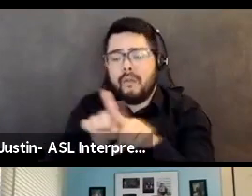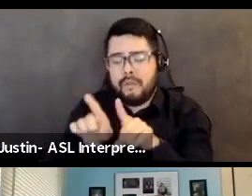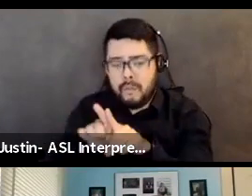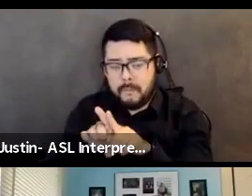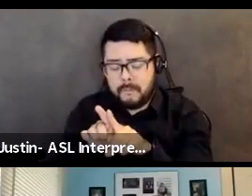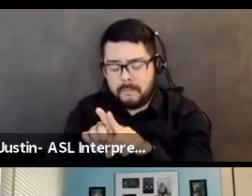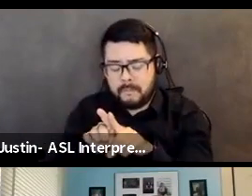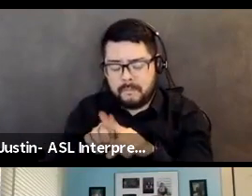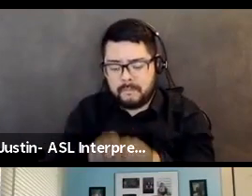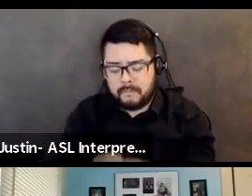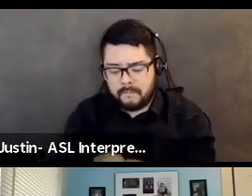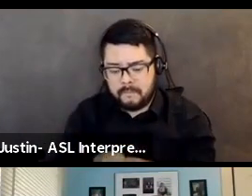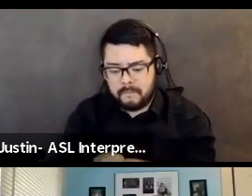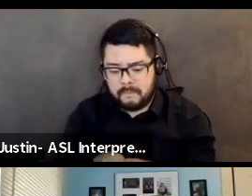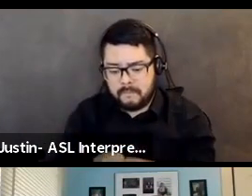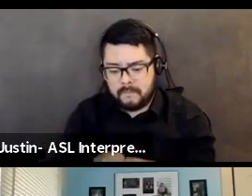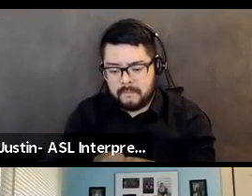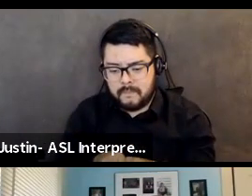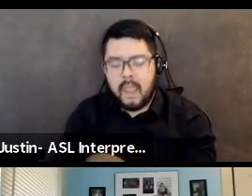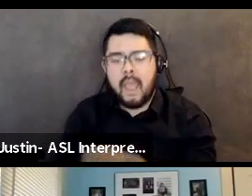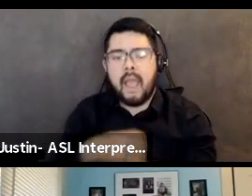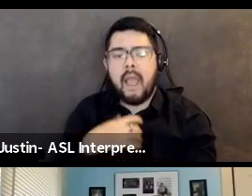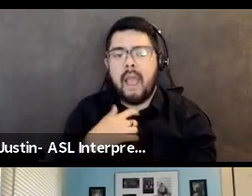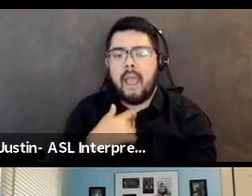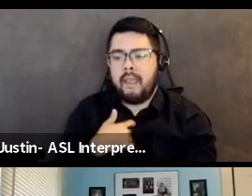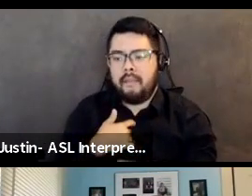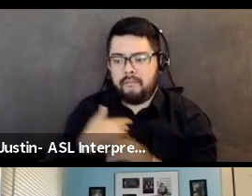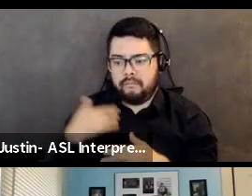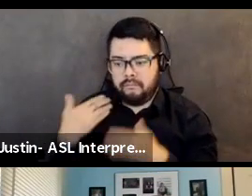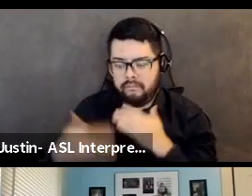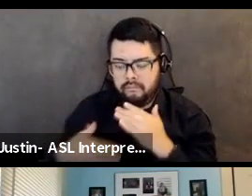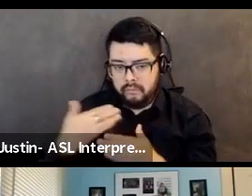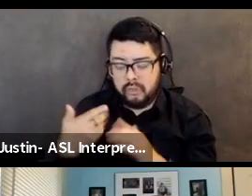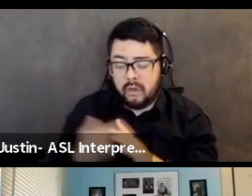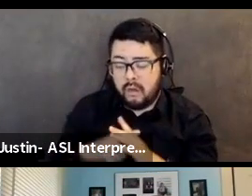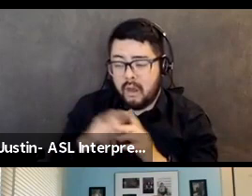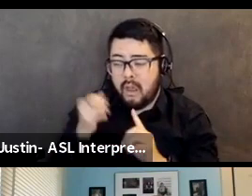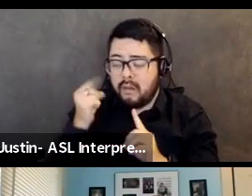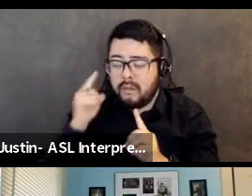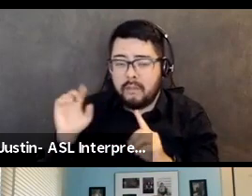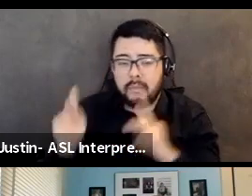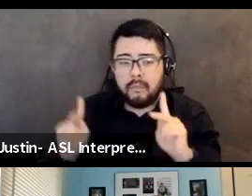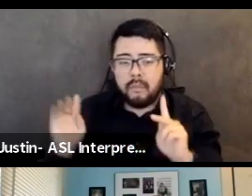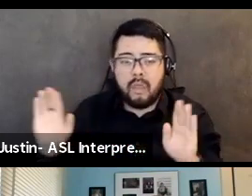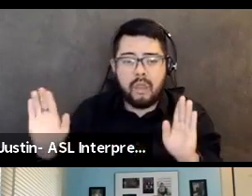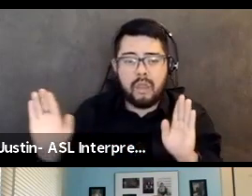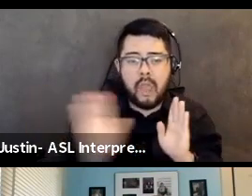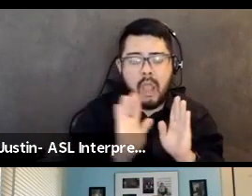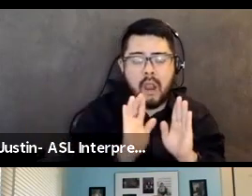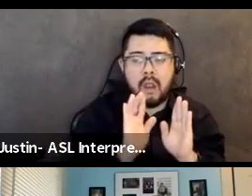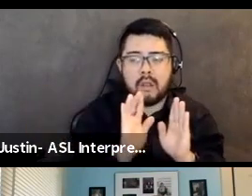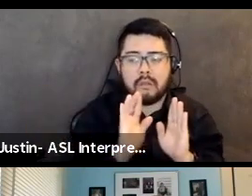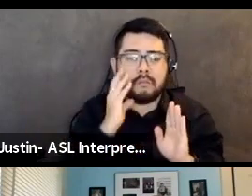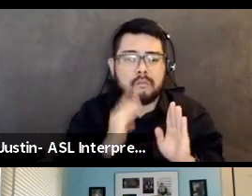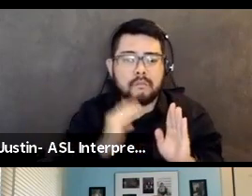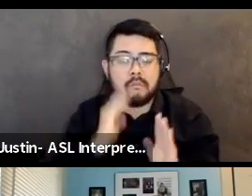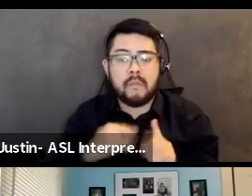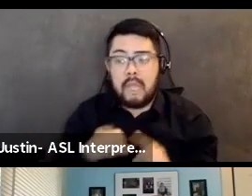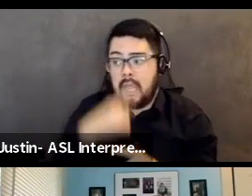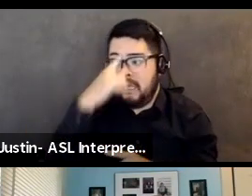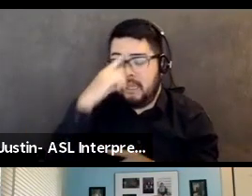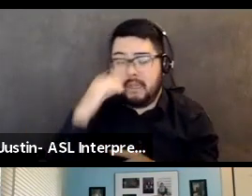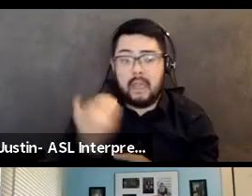i i think i i have come to understand the perspectives of uh people with whom i think i share